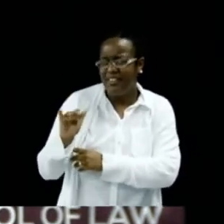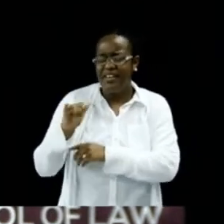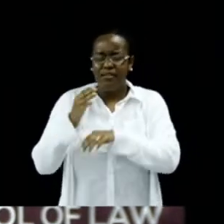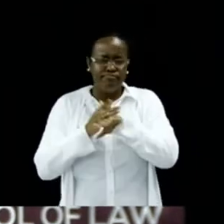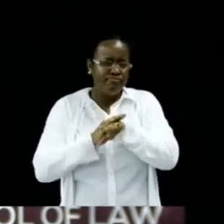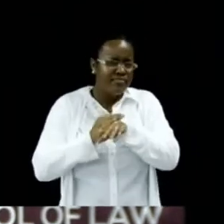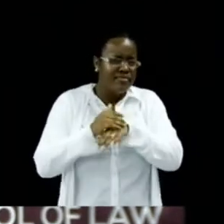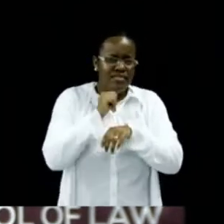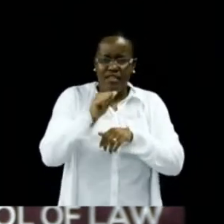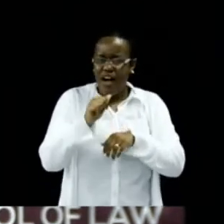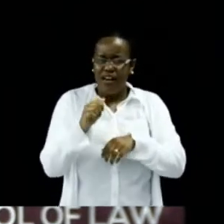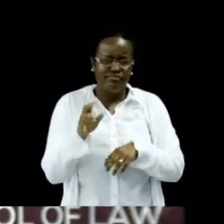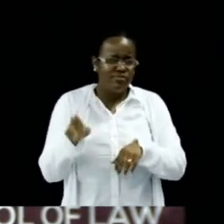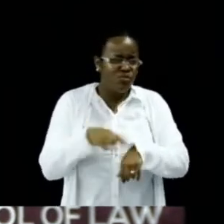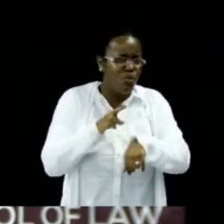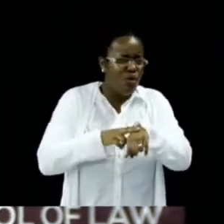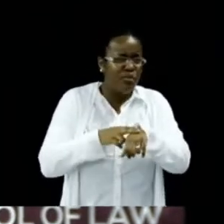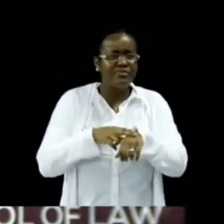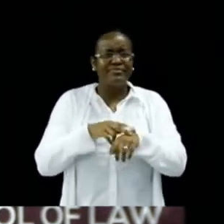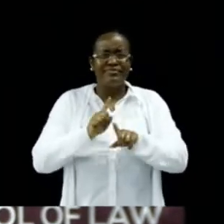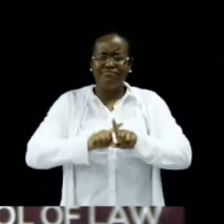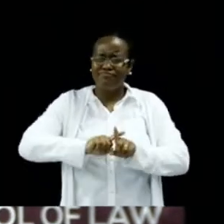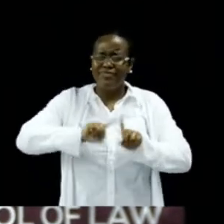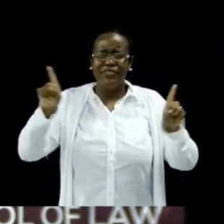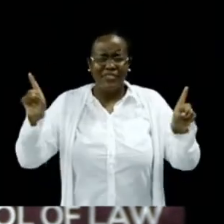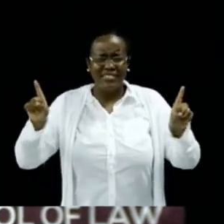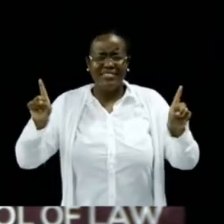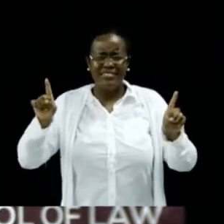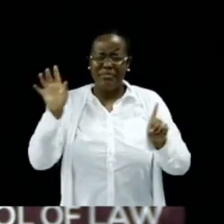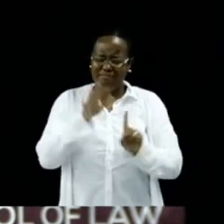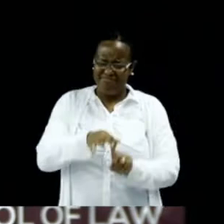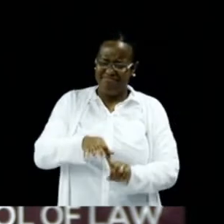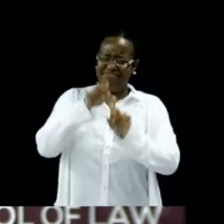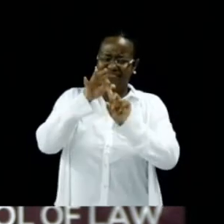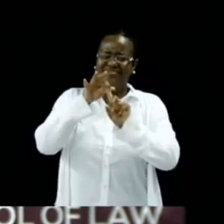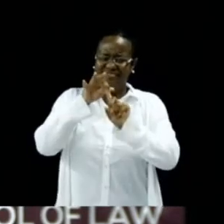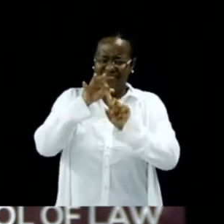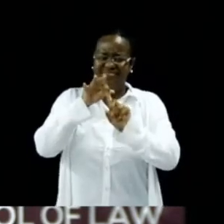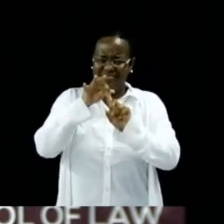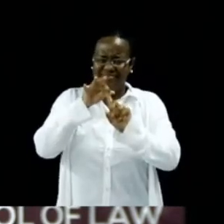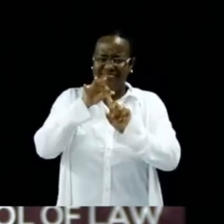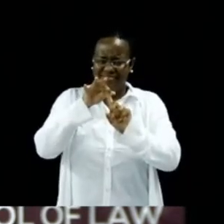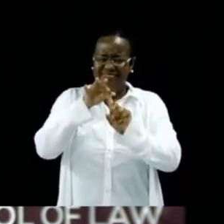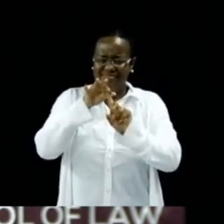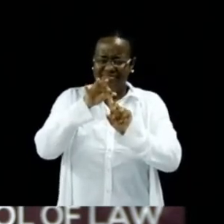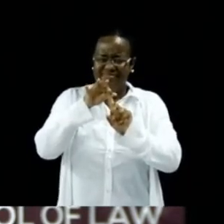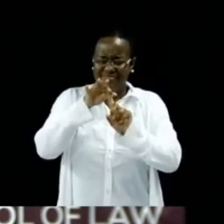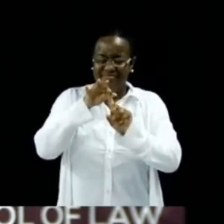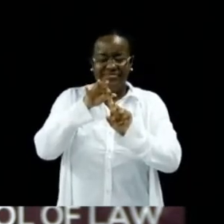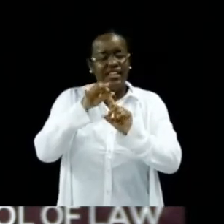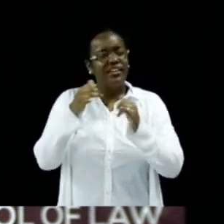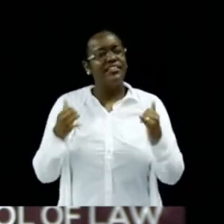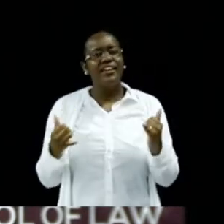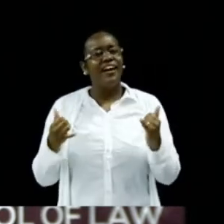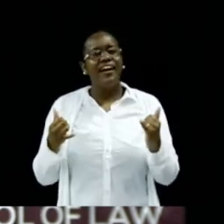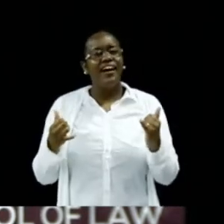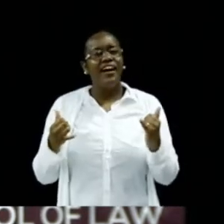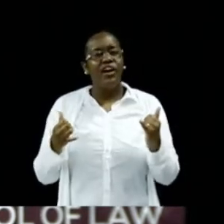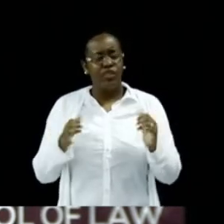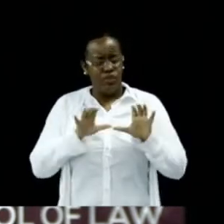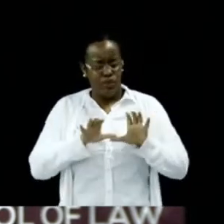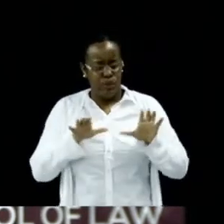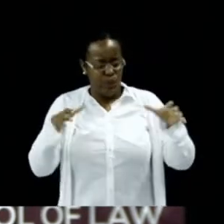customary, and exceptional to a very marked extent. What do you call a